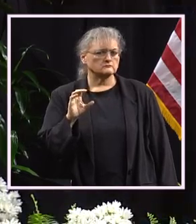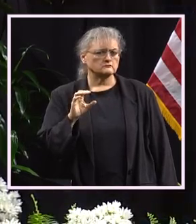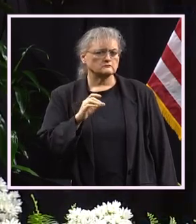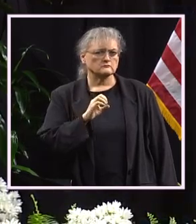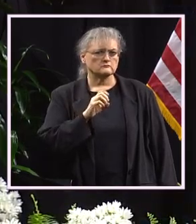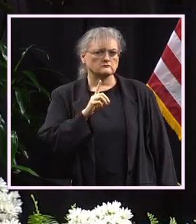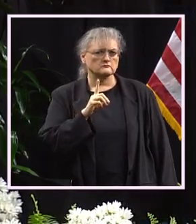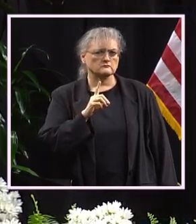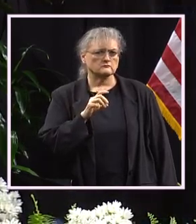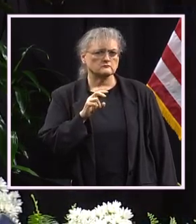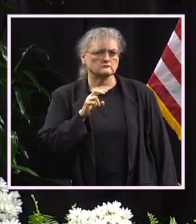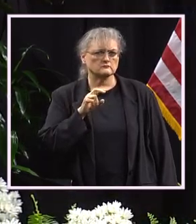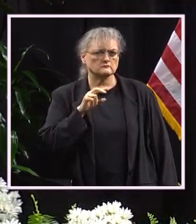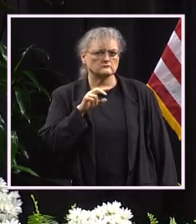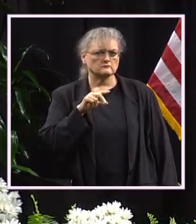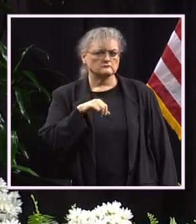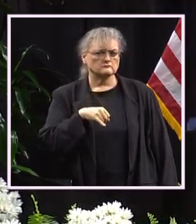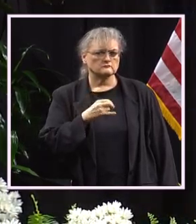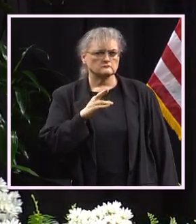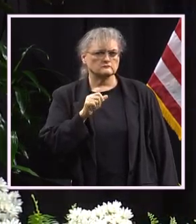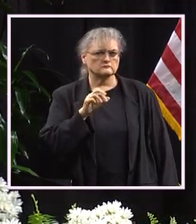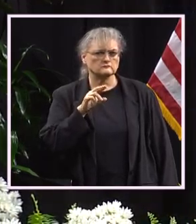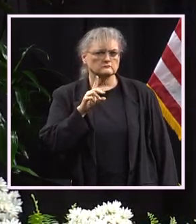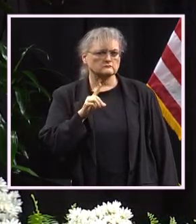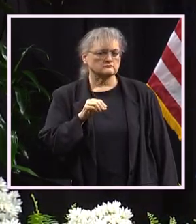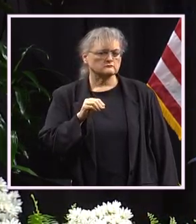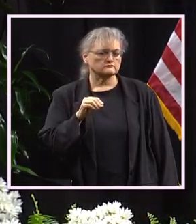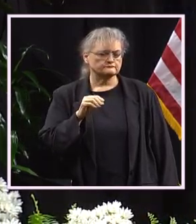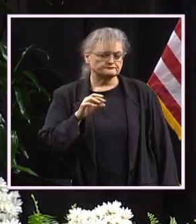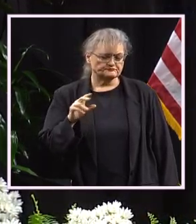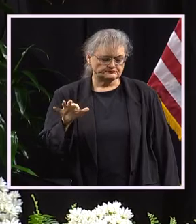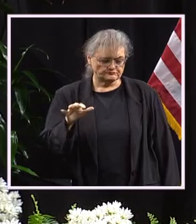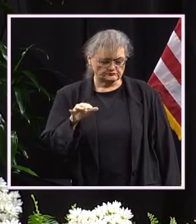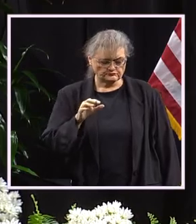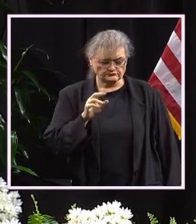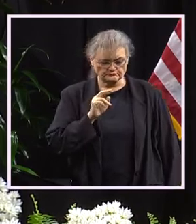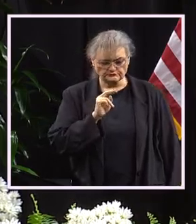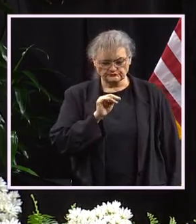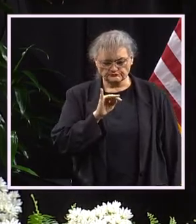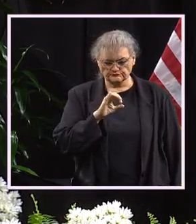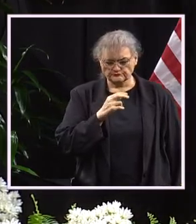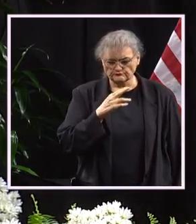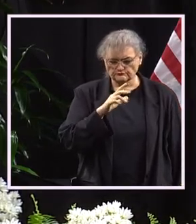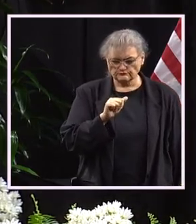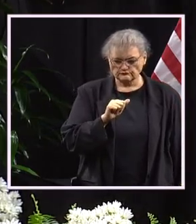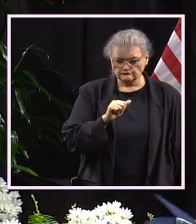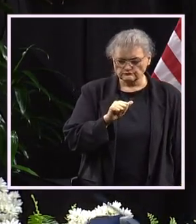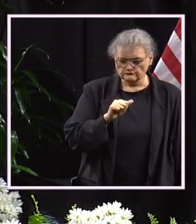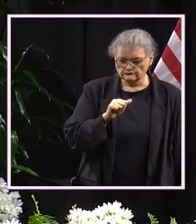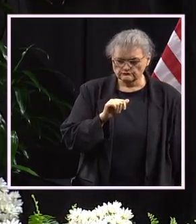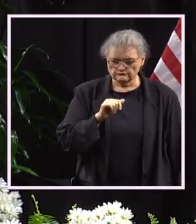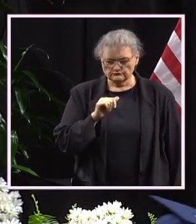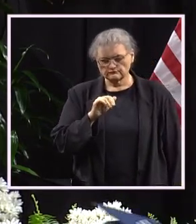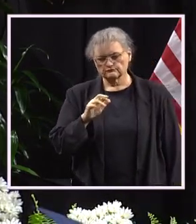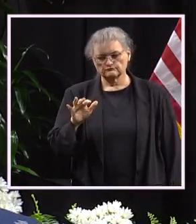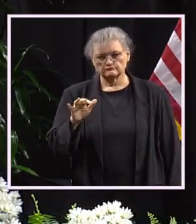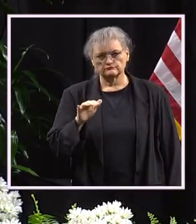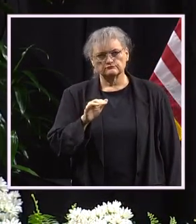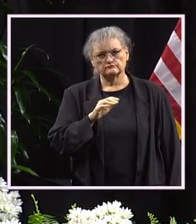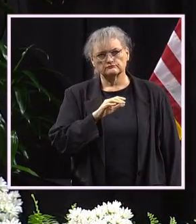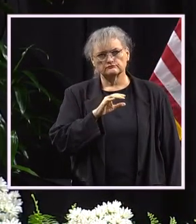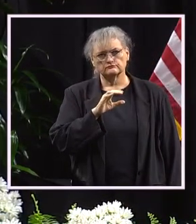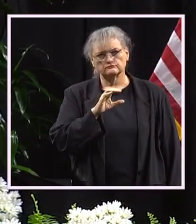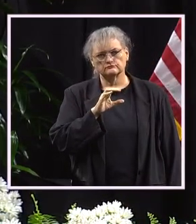Eduardo Antonio Lopez, Master of Music. Nikola Dmitrijevic, Master of Music. Karine